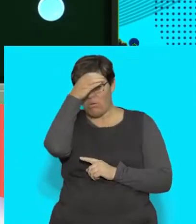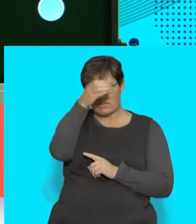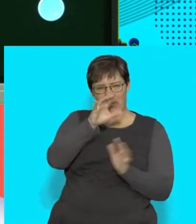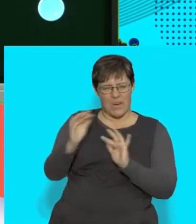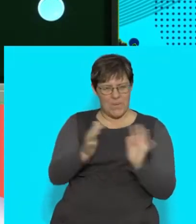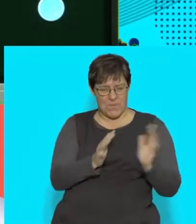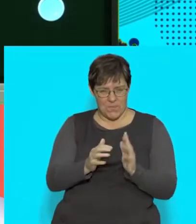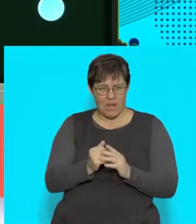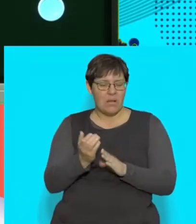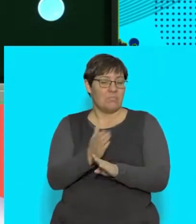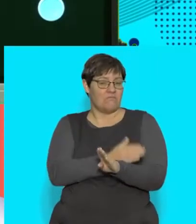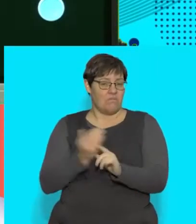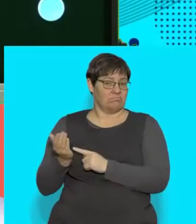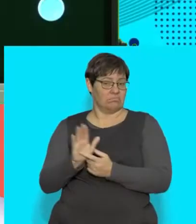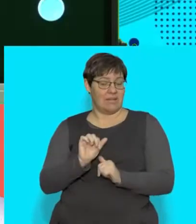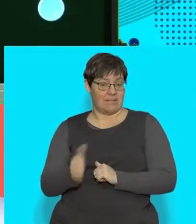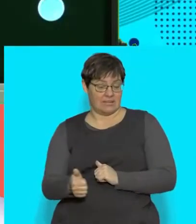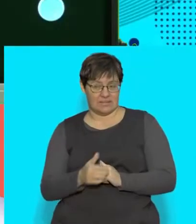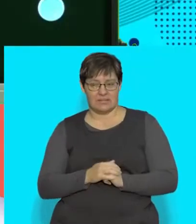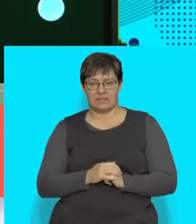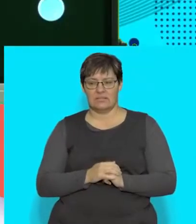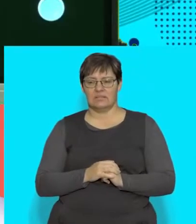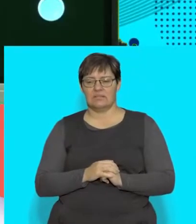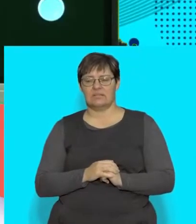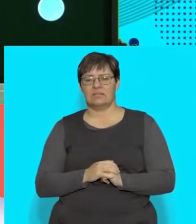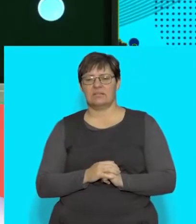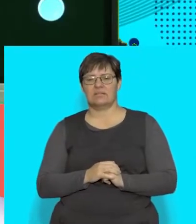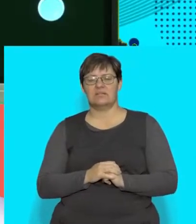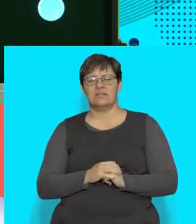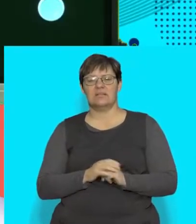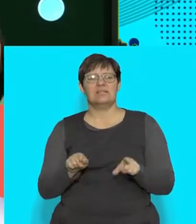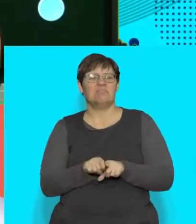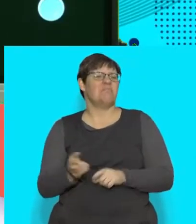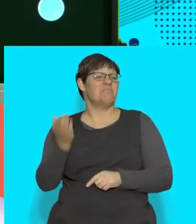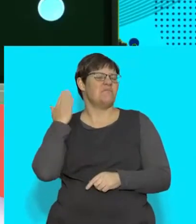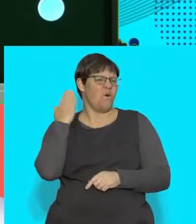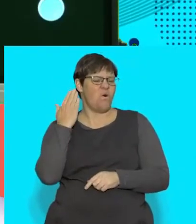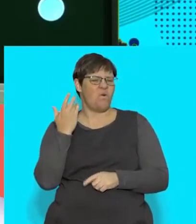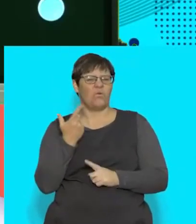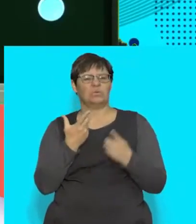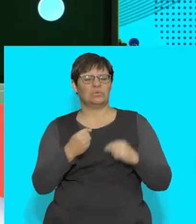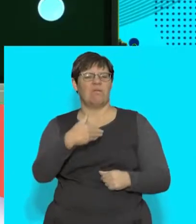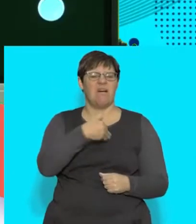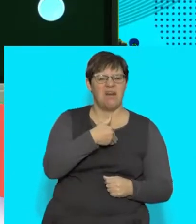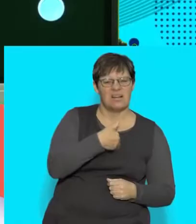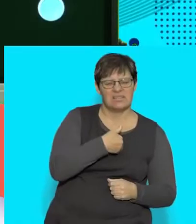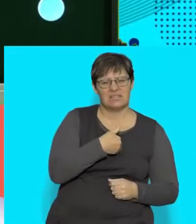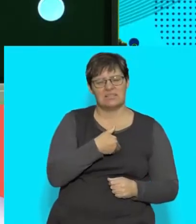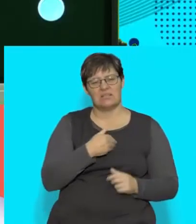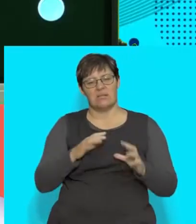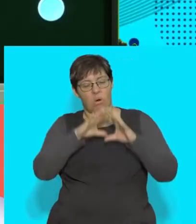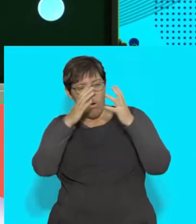picture. Unlike the different organs you've done in the past, like the heart, where the whole heart